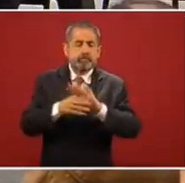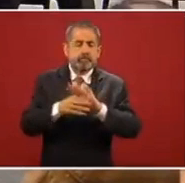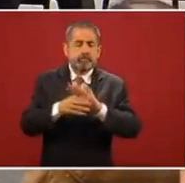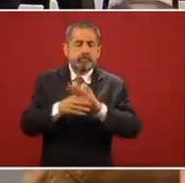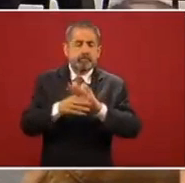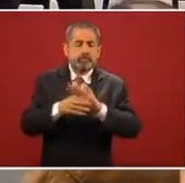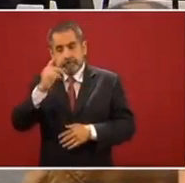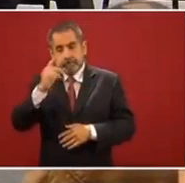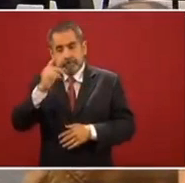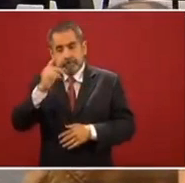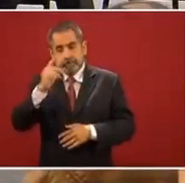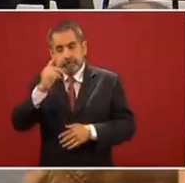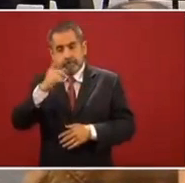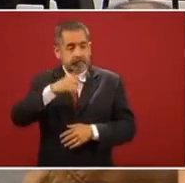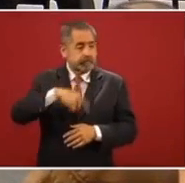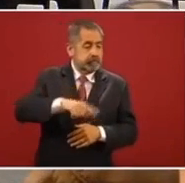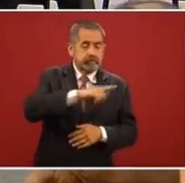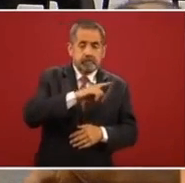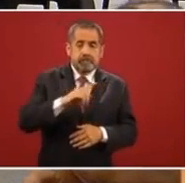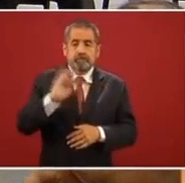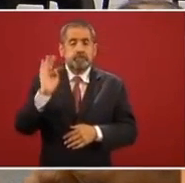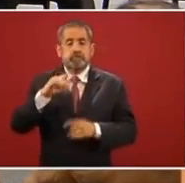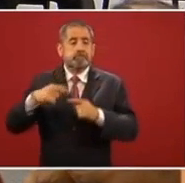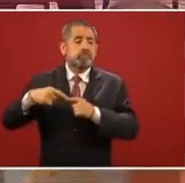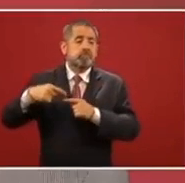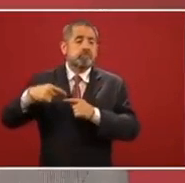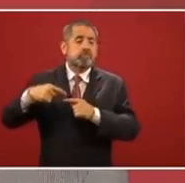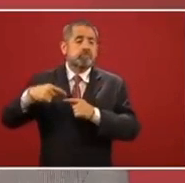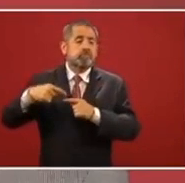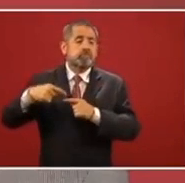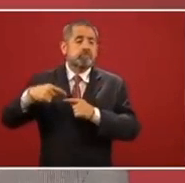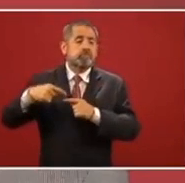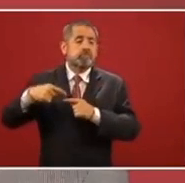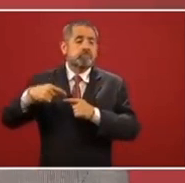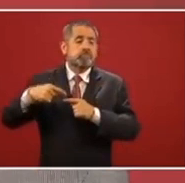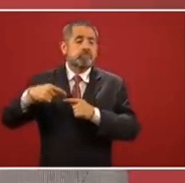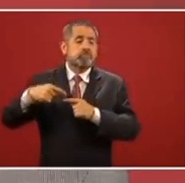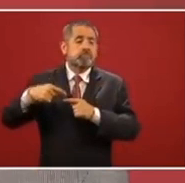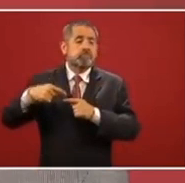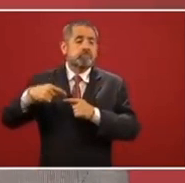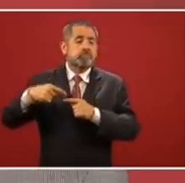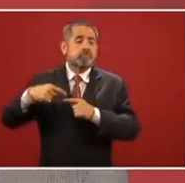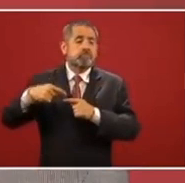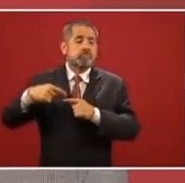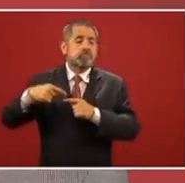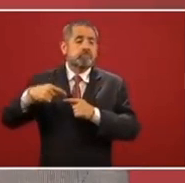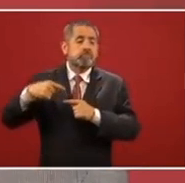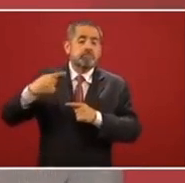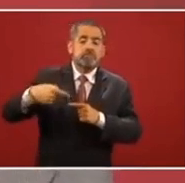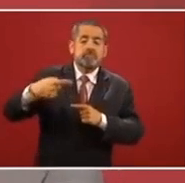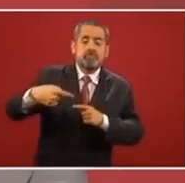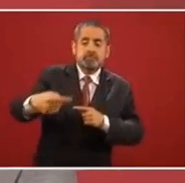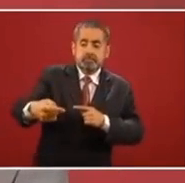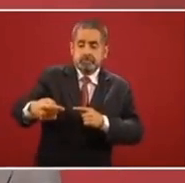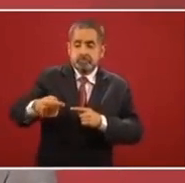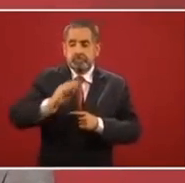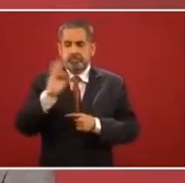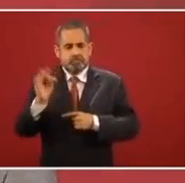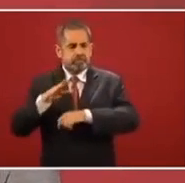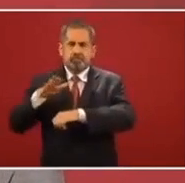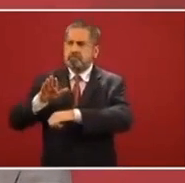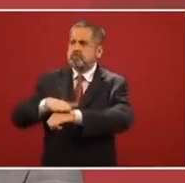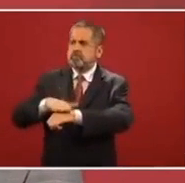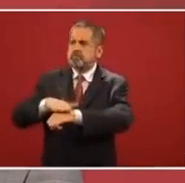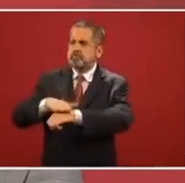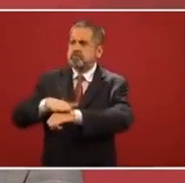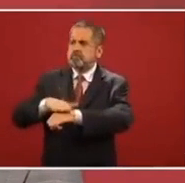could discard, que en los días siguientes that in the following or the days to follow, pudiéramos convocar al